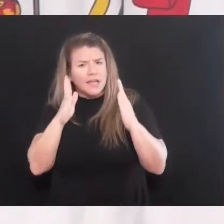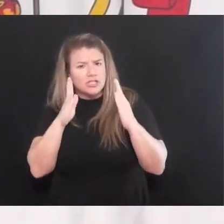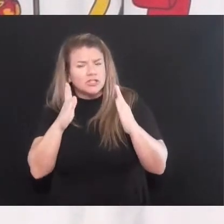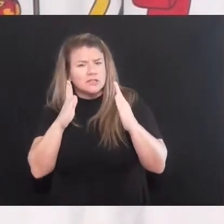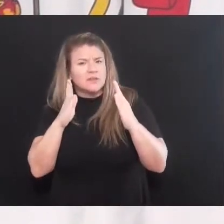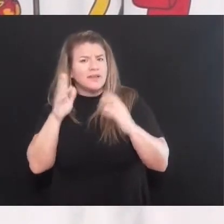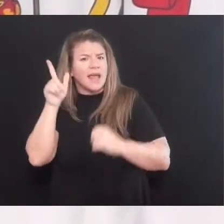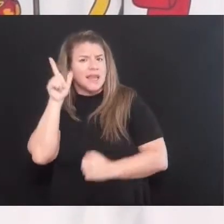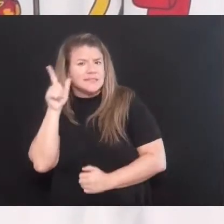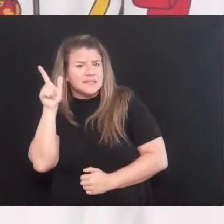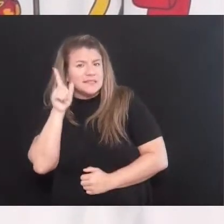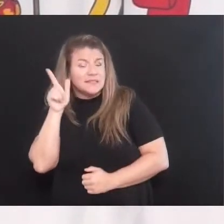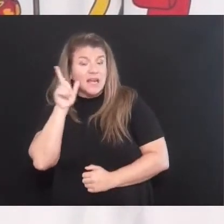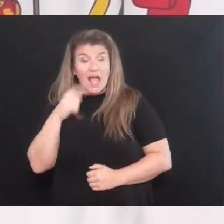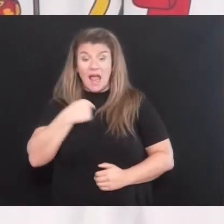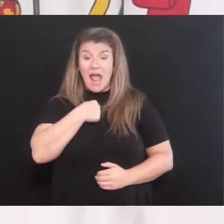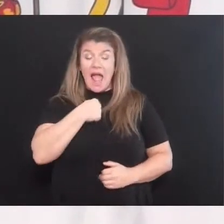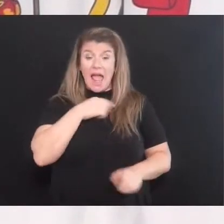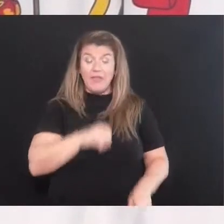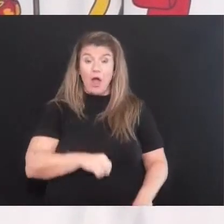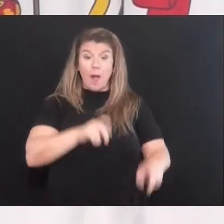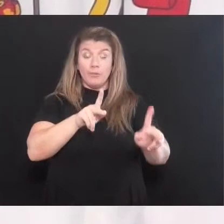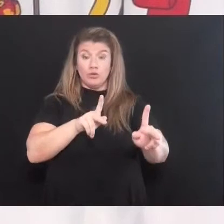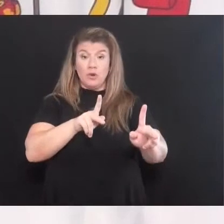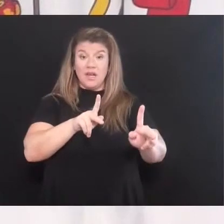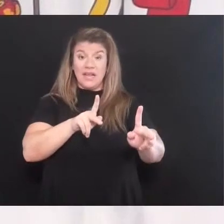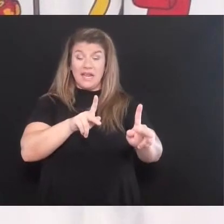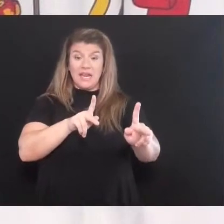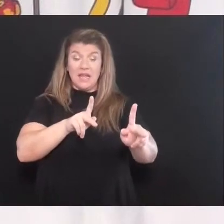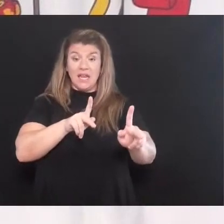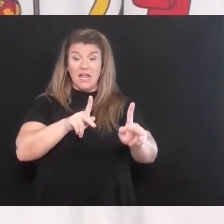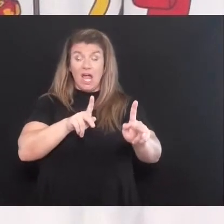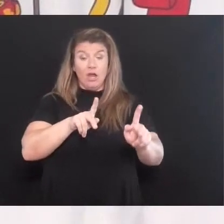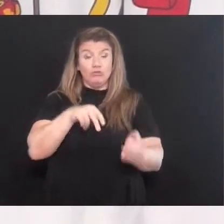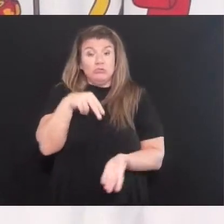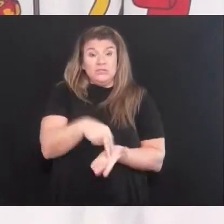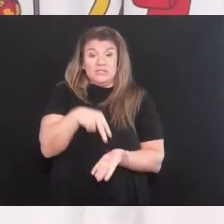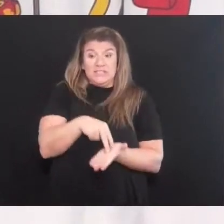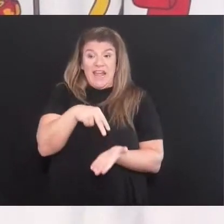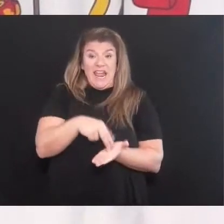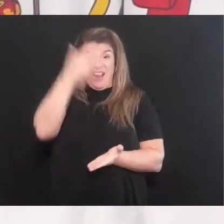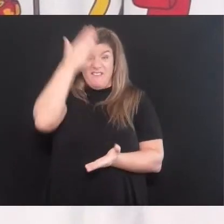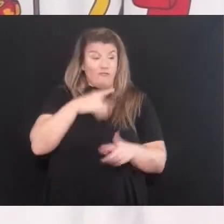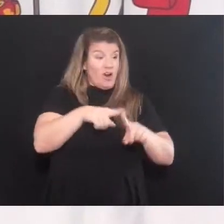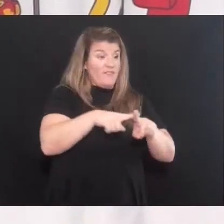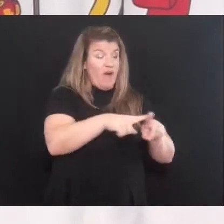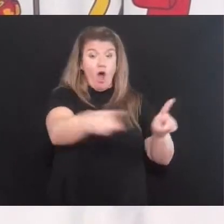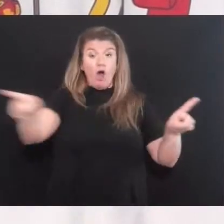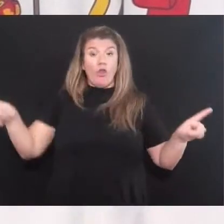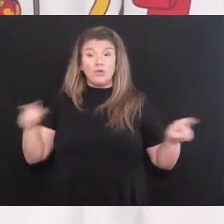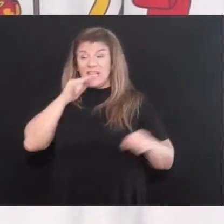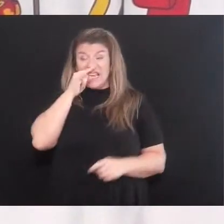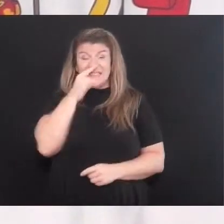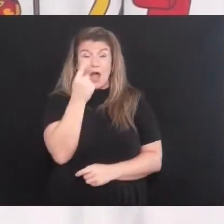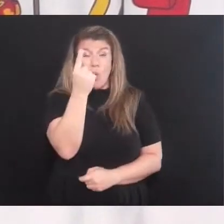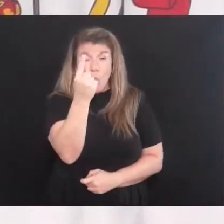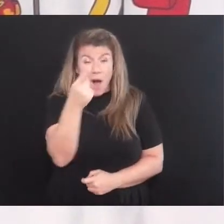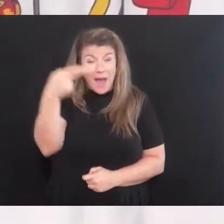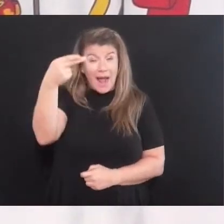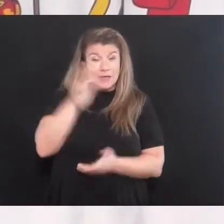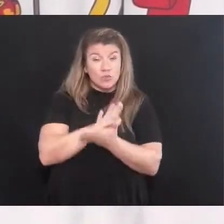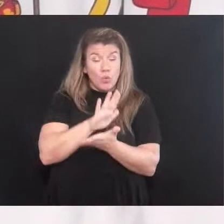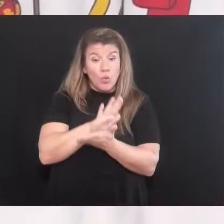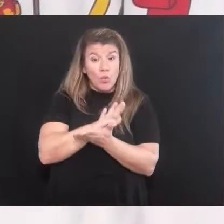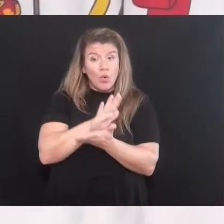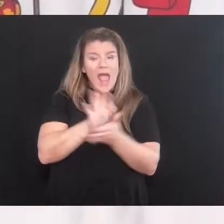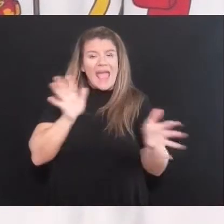opportunity yesterday to stand in front of 1,500 or 1,200 kids at one high school,